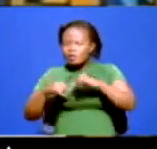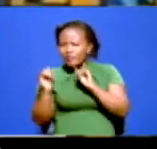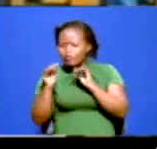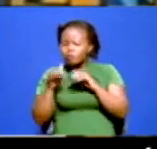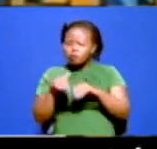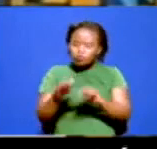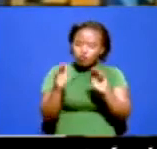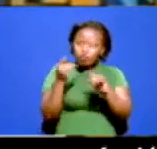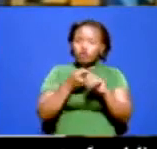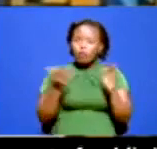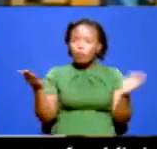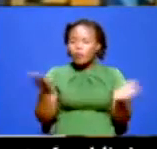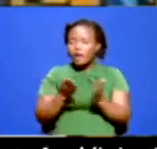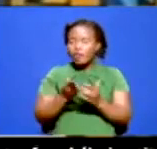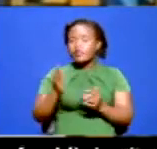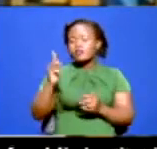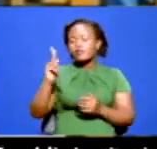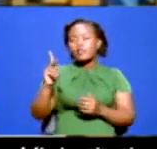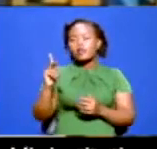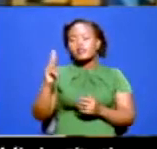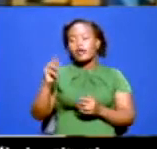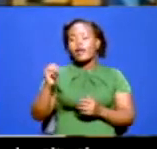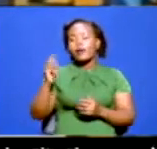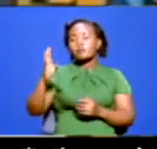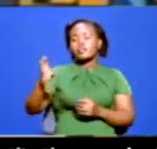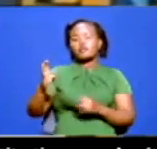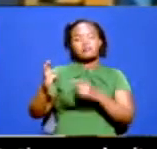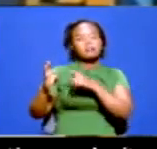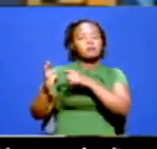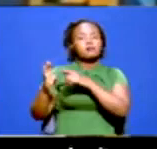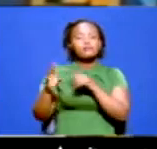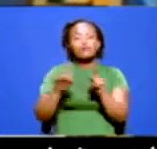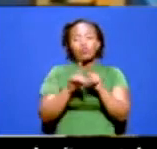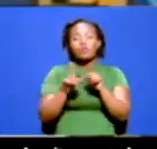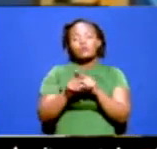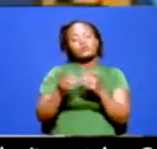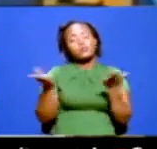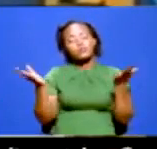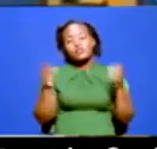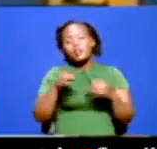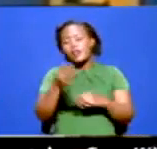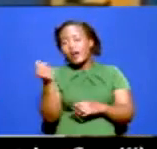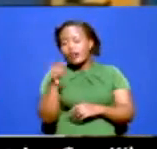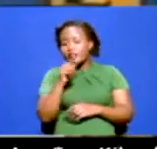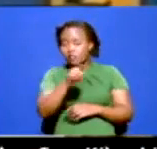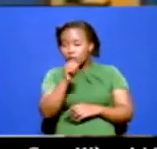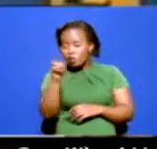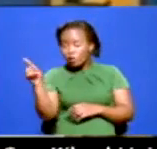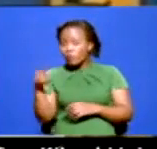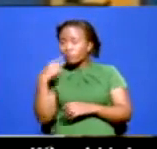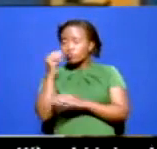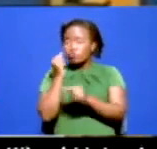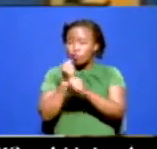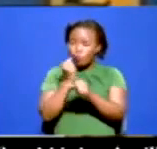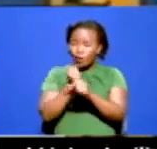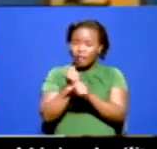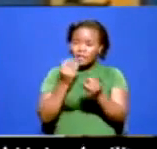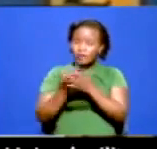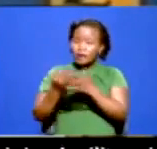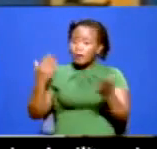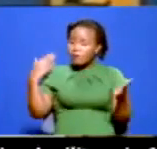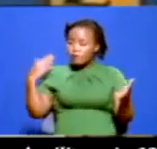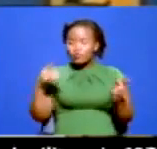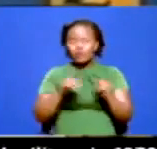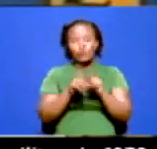Commission. And I think even those that have worked there before, and because they're still